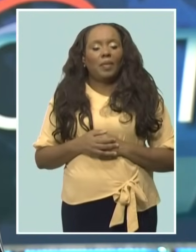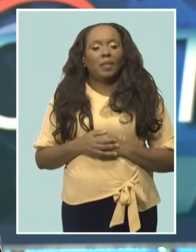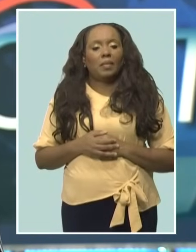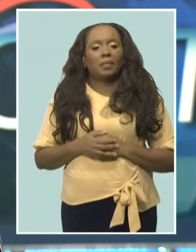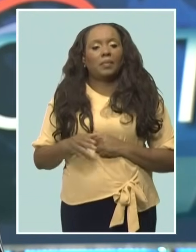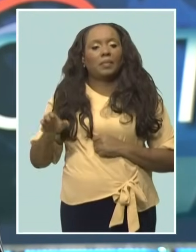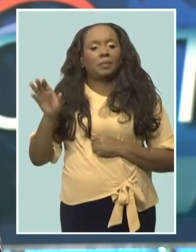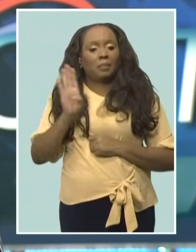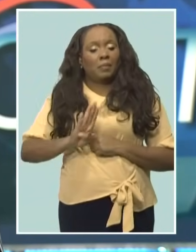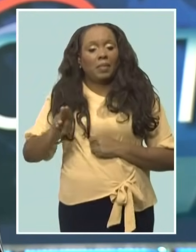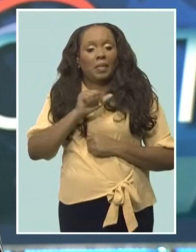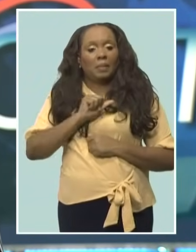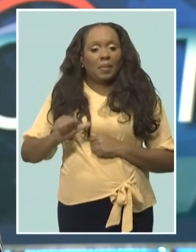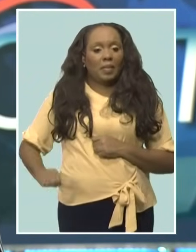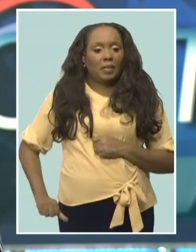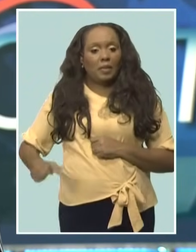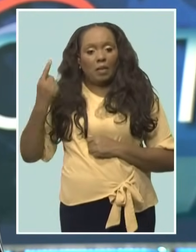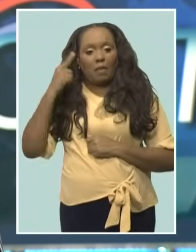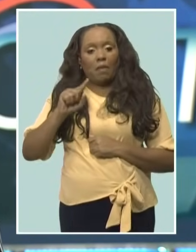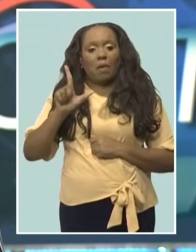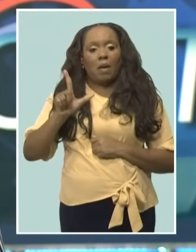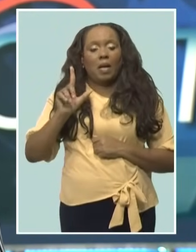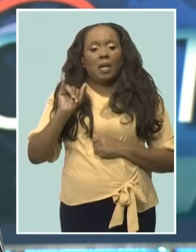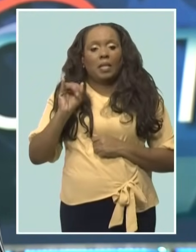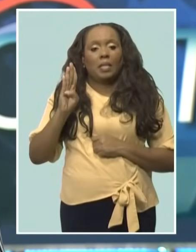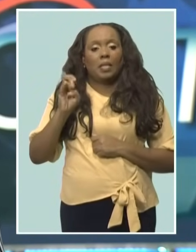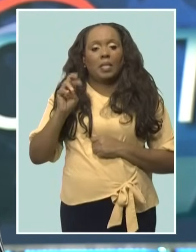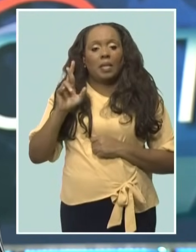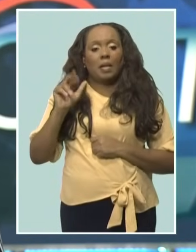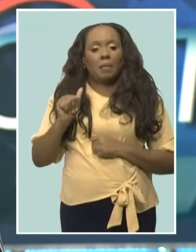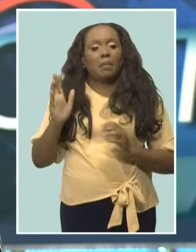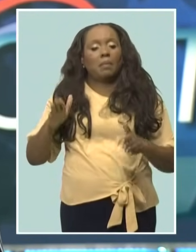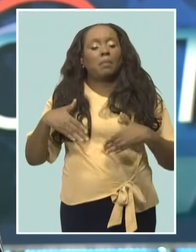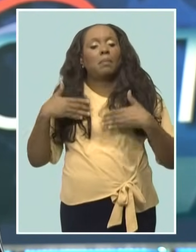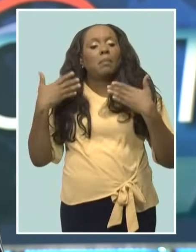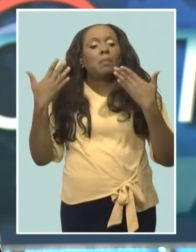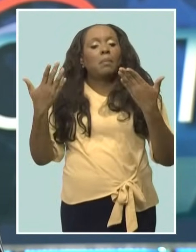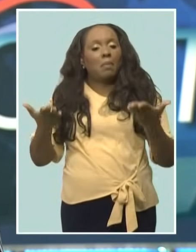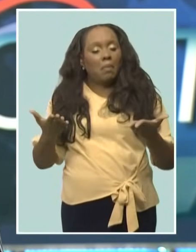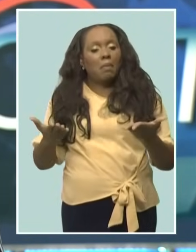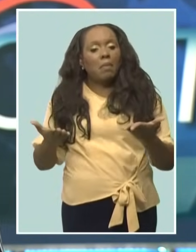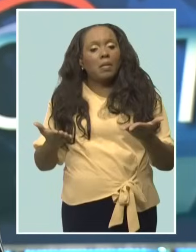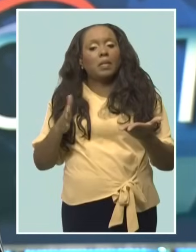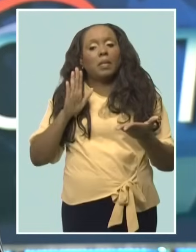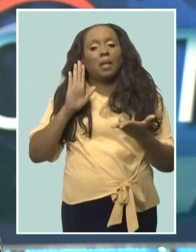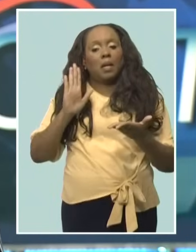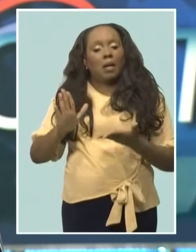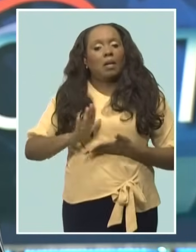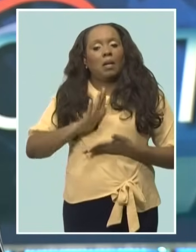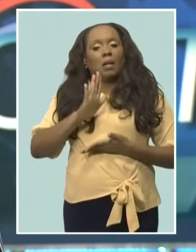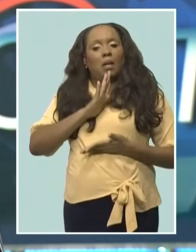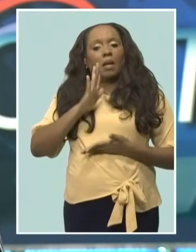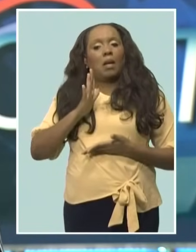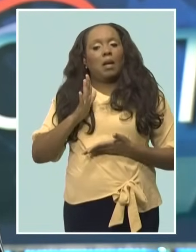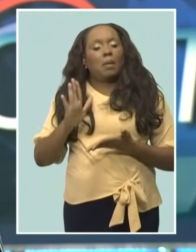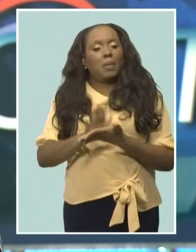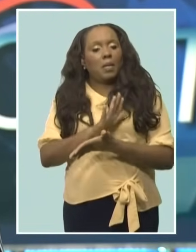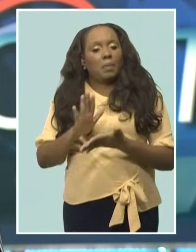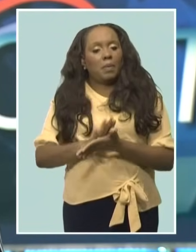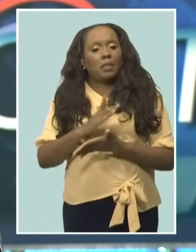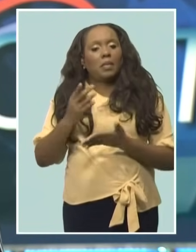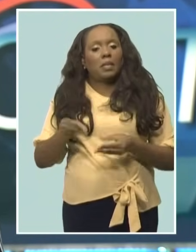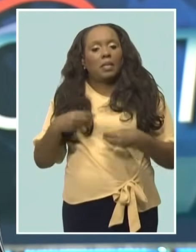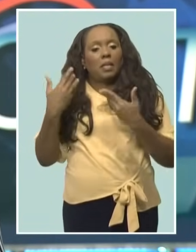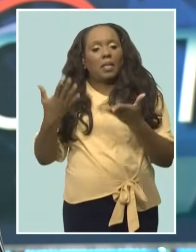comes shortly after Barbados' ambassador to Liberia, Juliet Bino Sutherland, presented her letters of credence to President